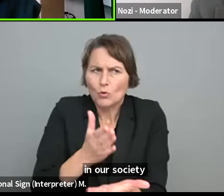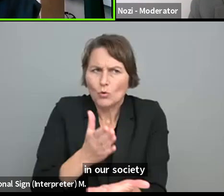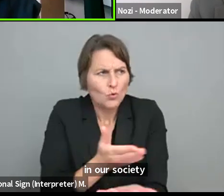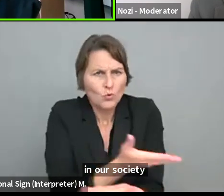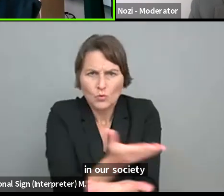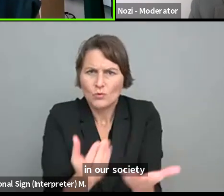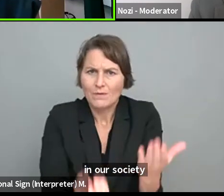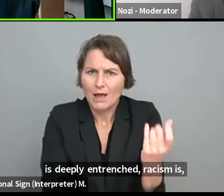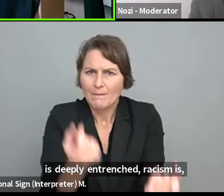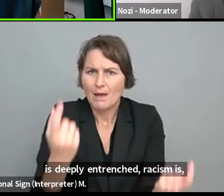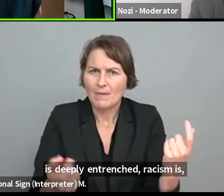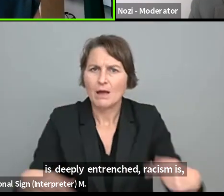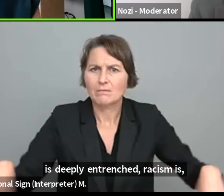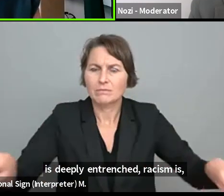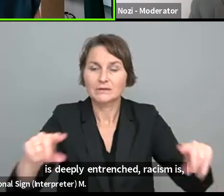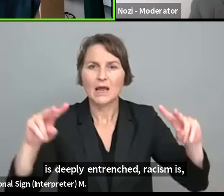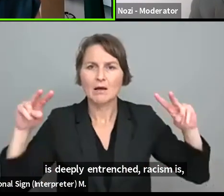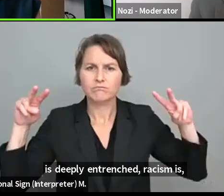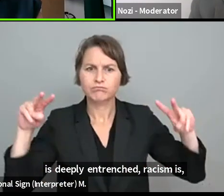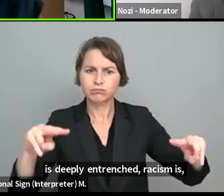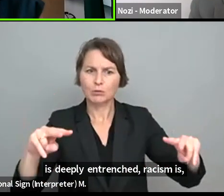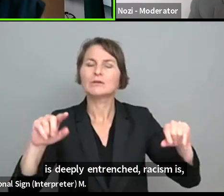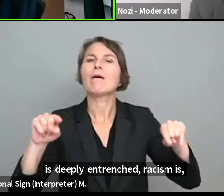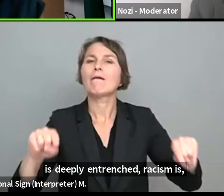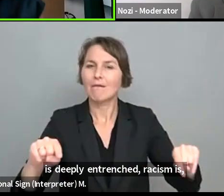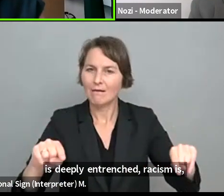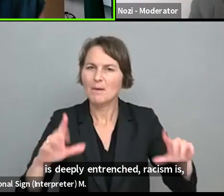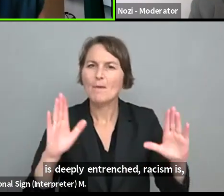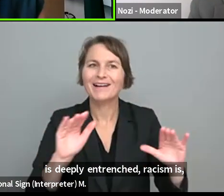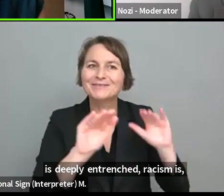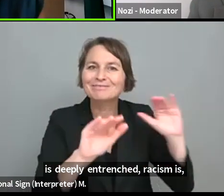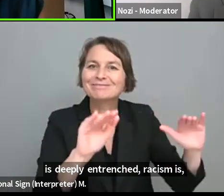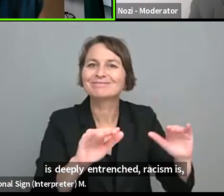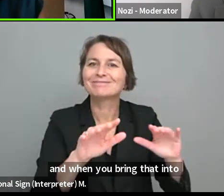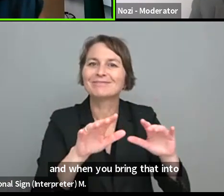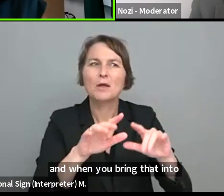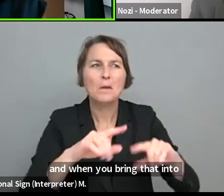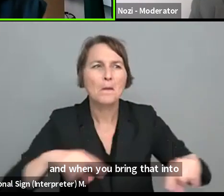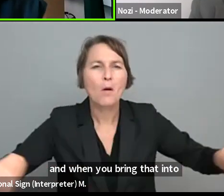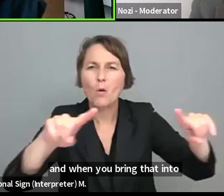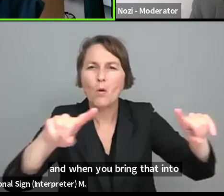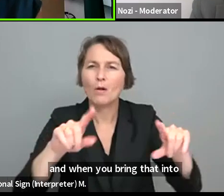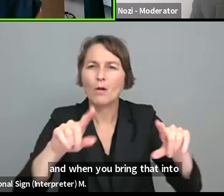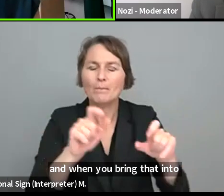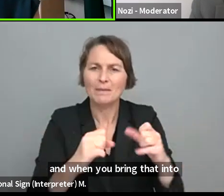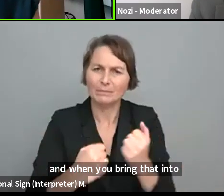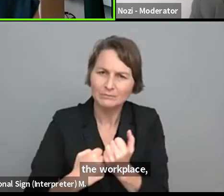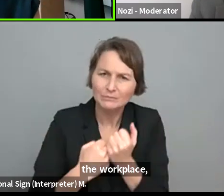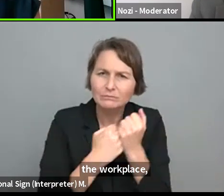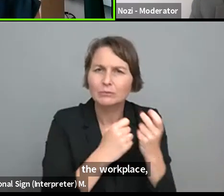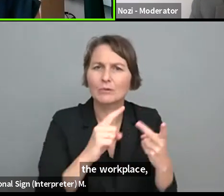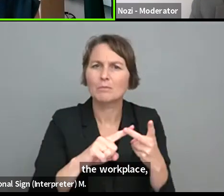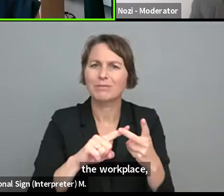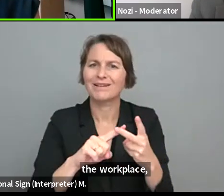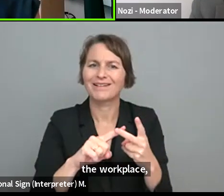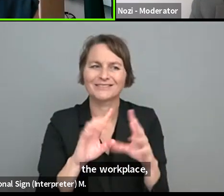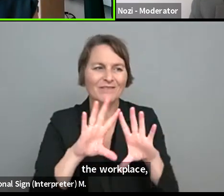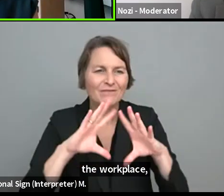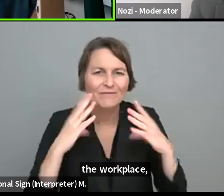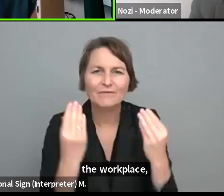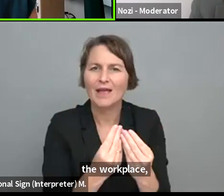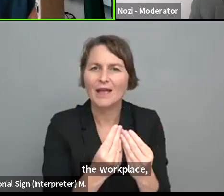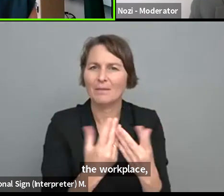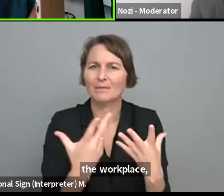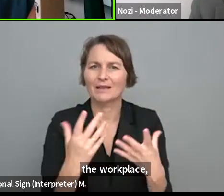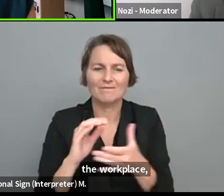to emphasize the support of the public, the support of friends and family and complete strangers who would come up to me on the